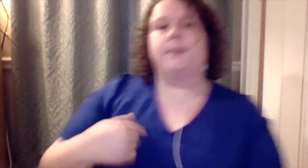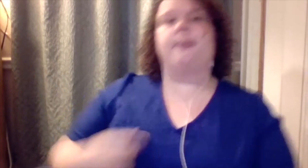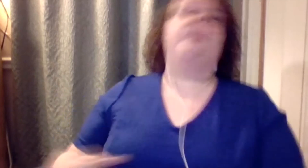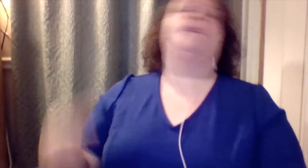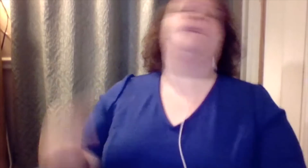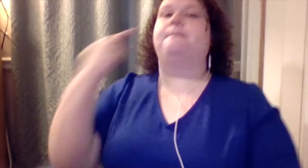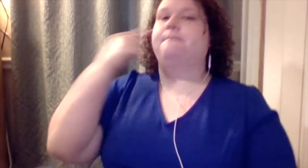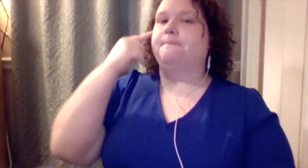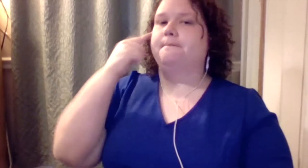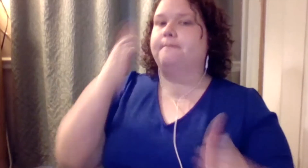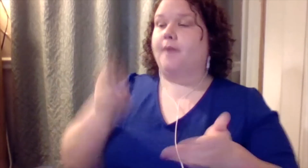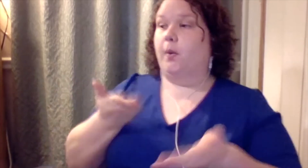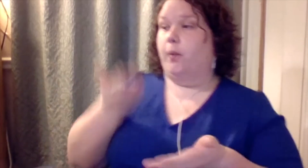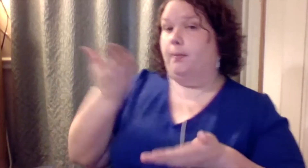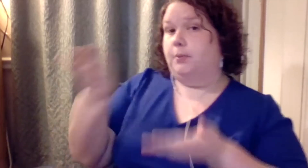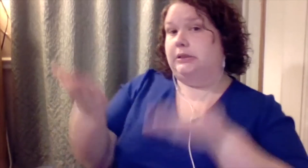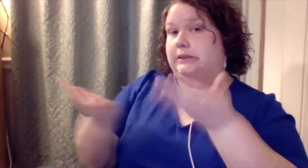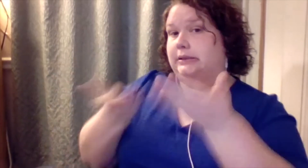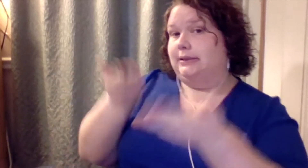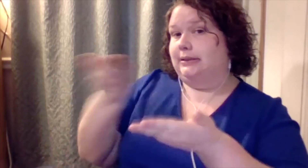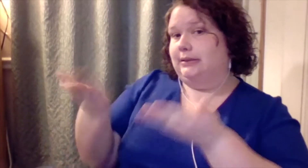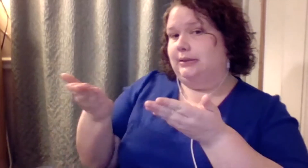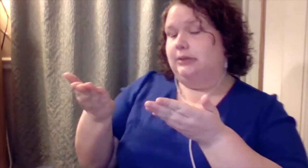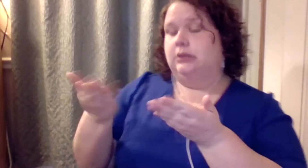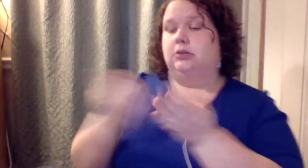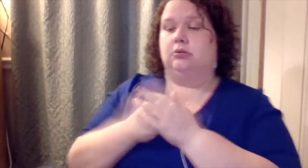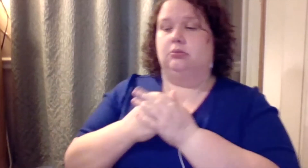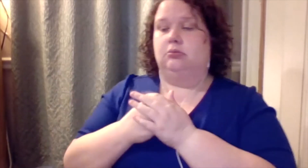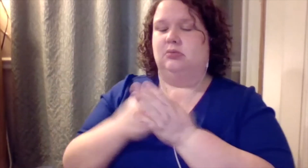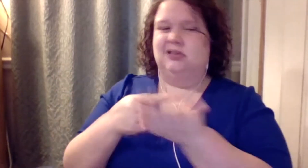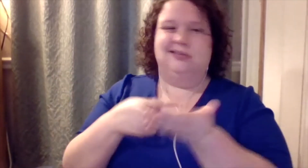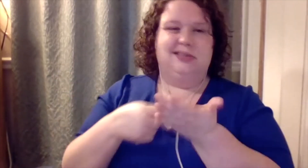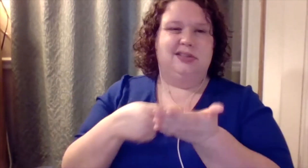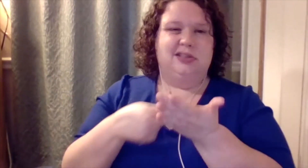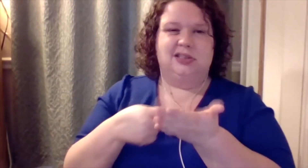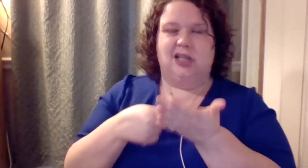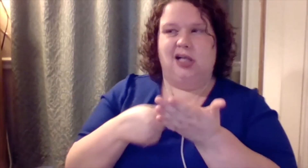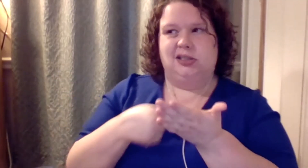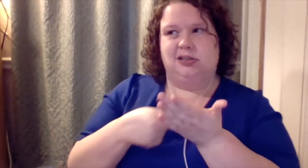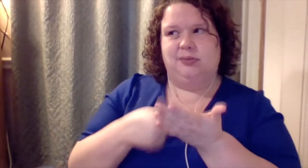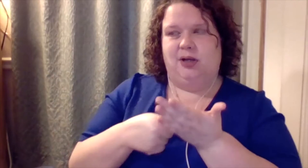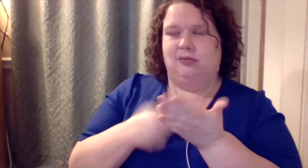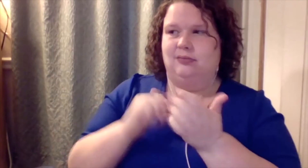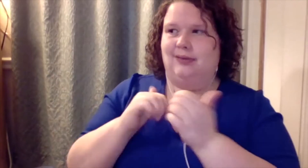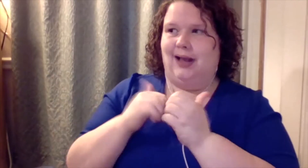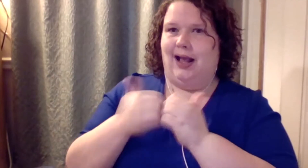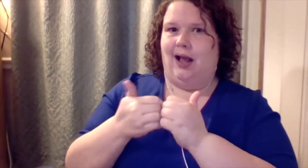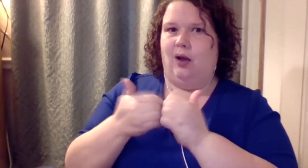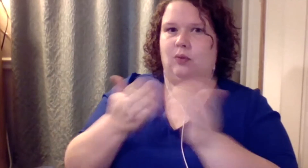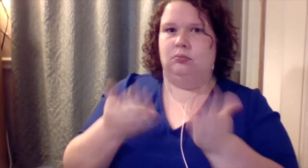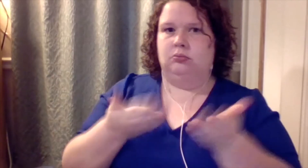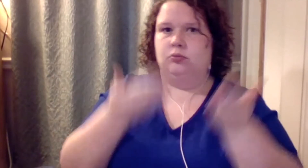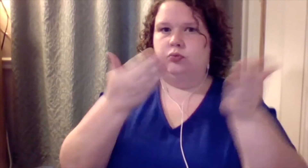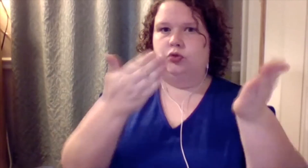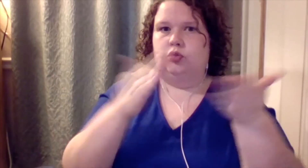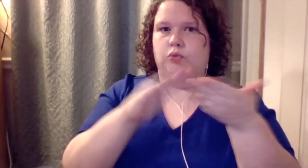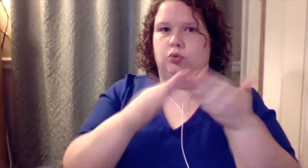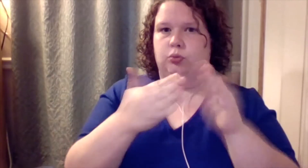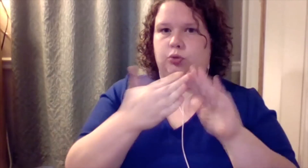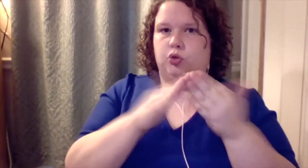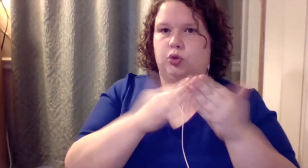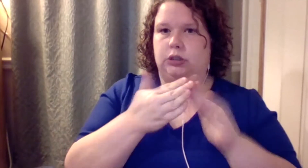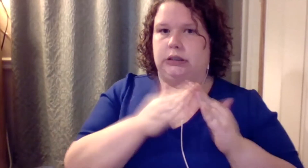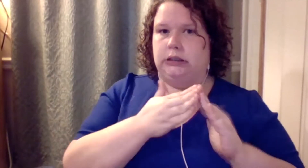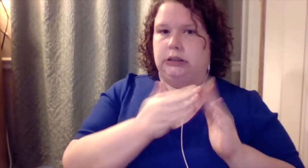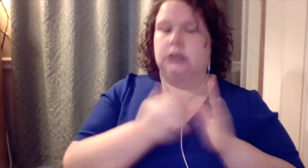and how it is, and I know there's some nuance around how it can be presented to the community for vote if it becomes a